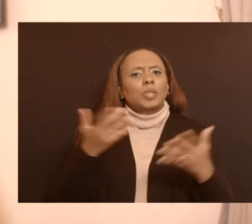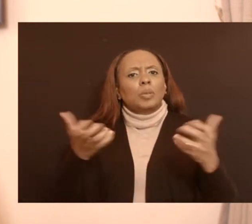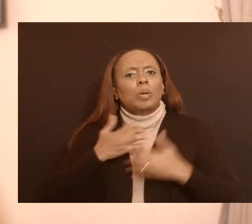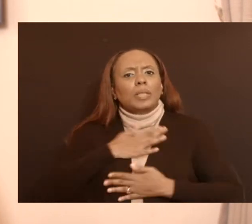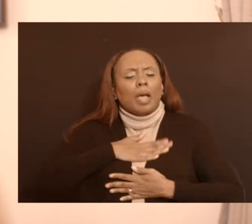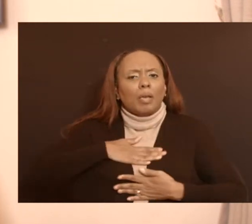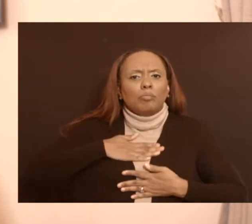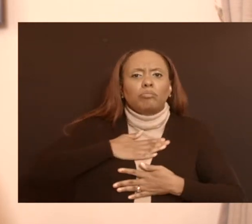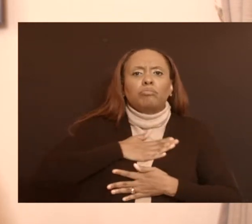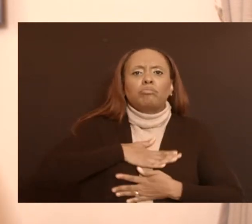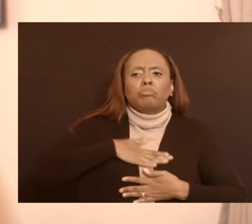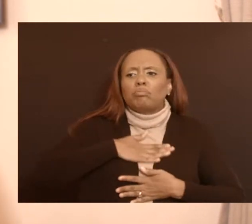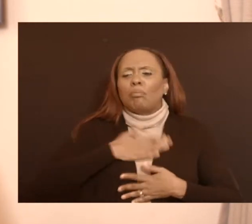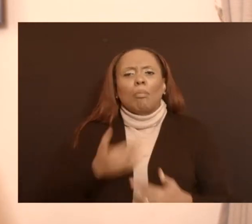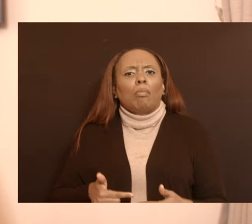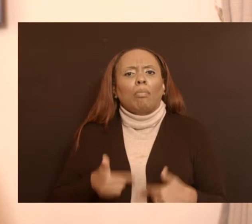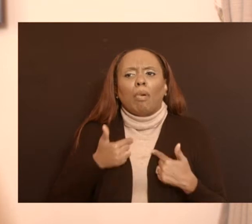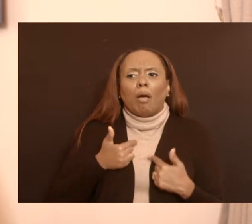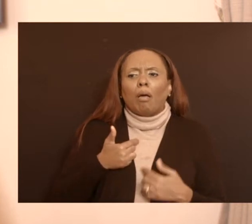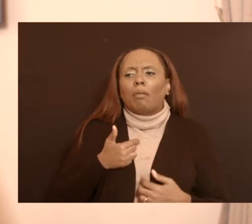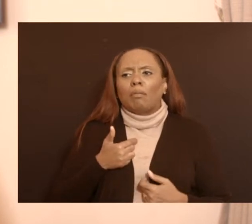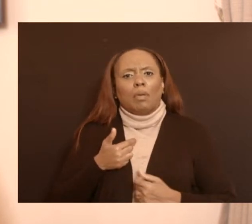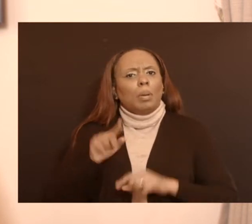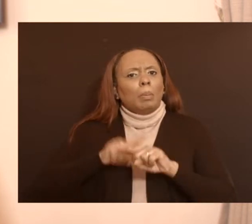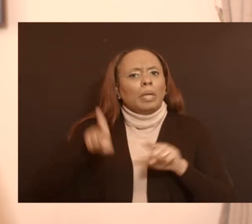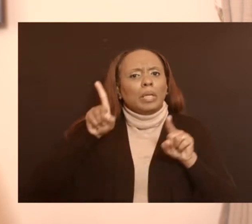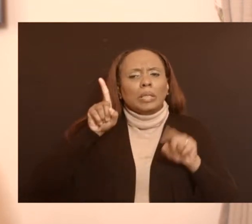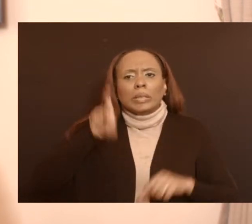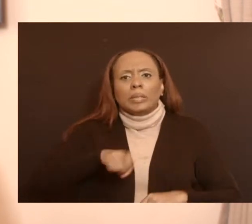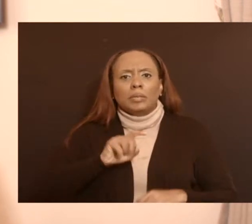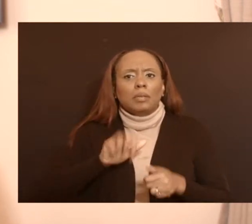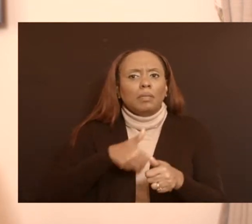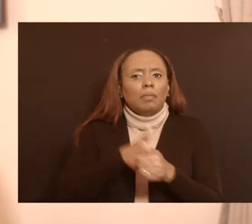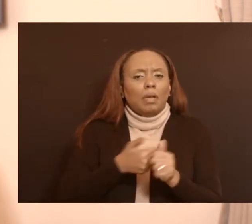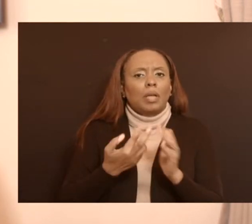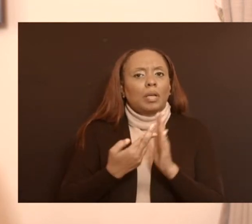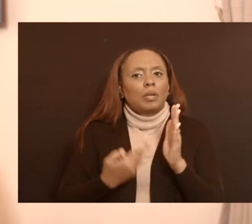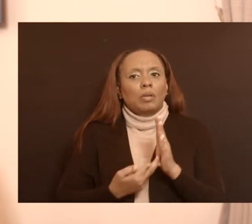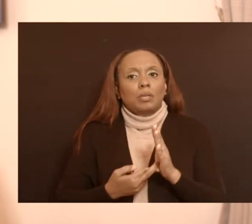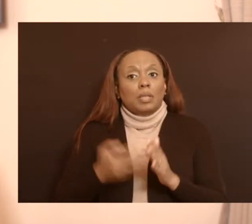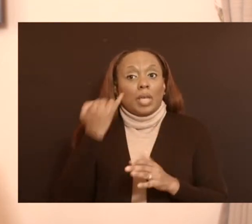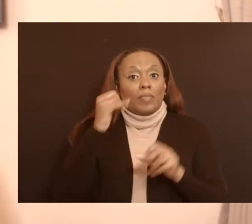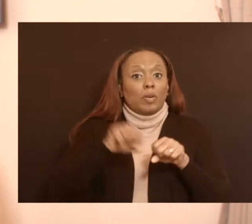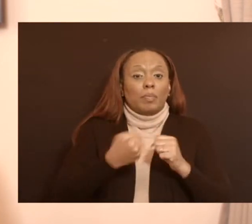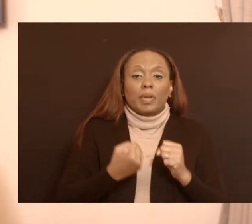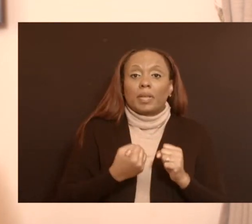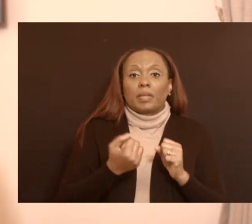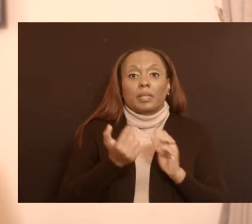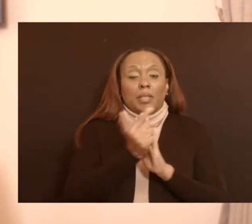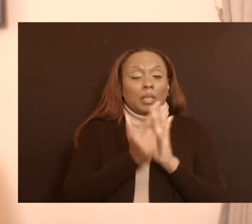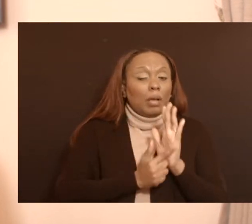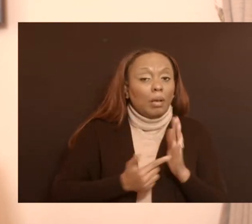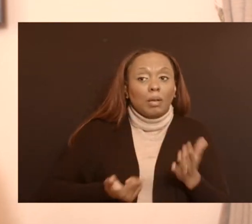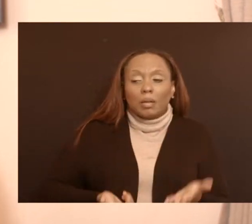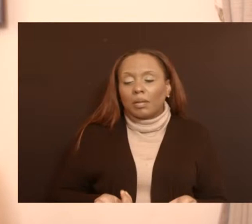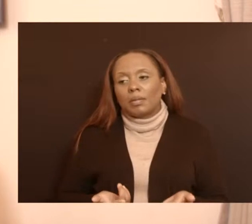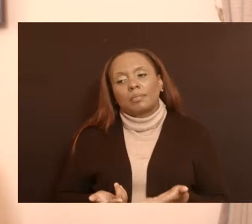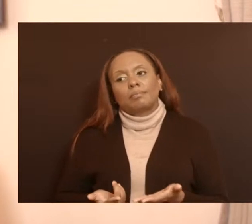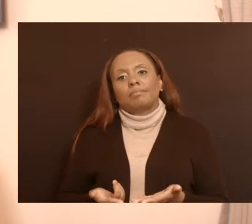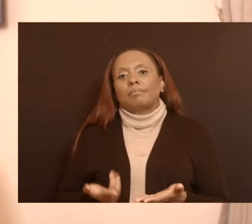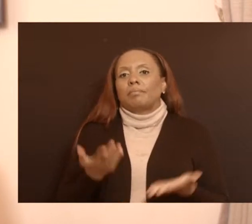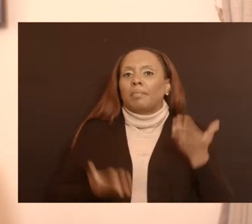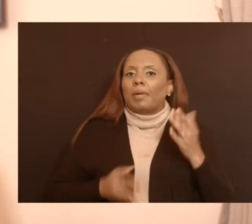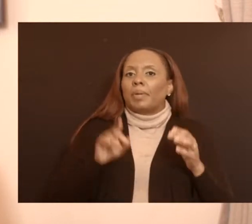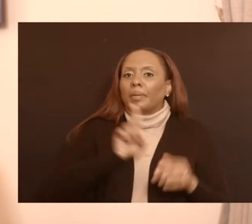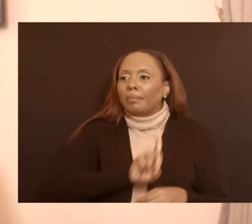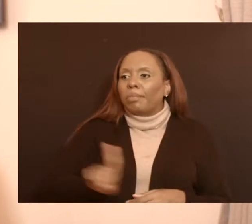of an entire country than to don't follow protocols and find yourselves running afoul of the law. I don't like to end my thing on